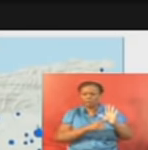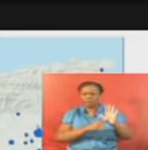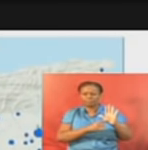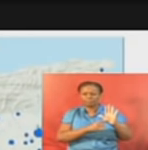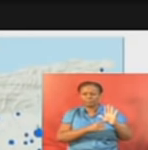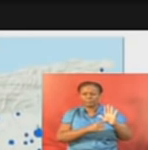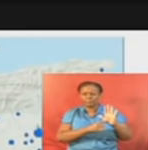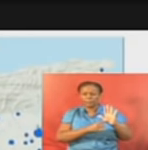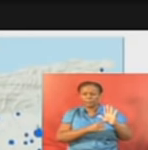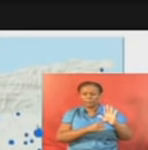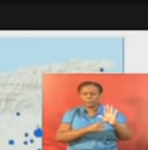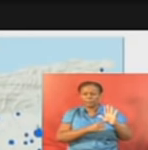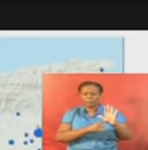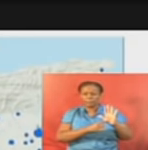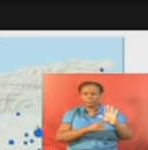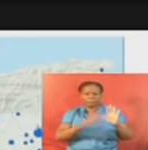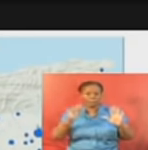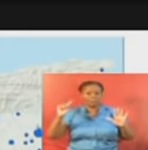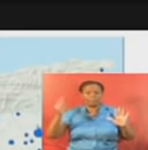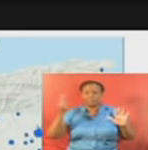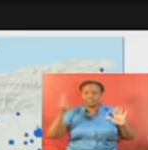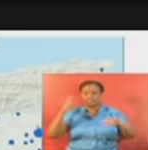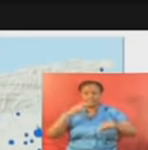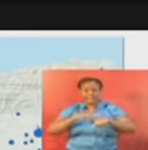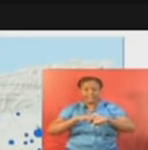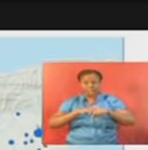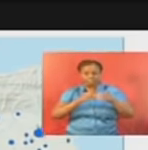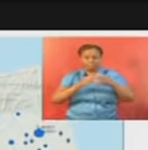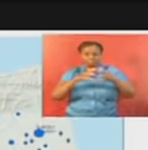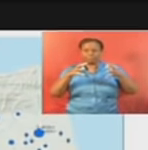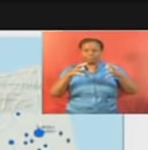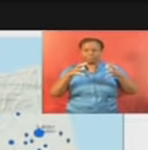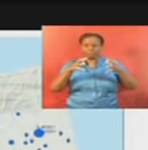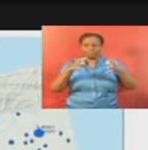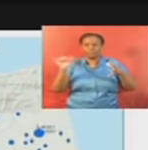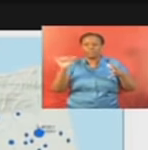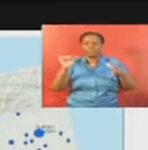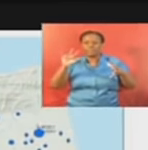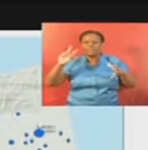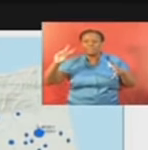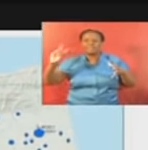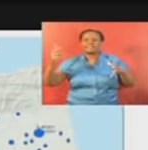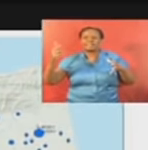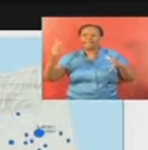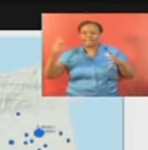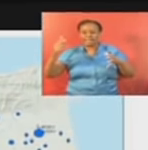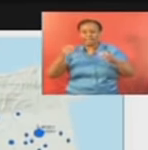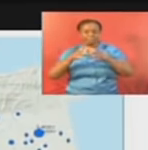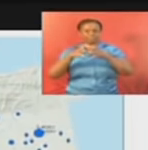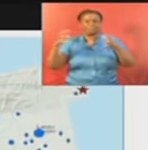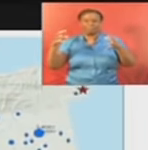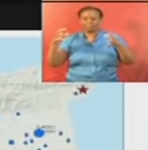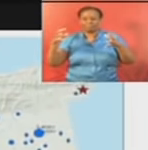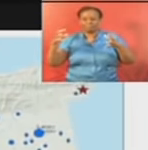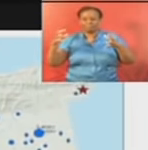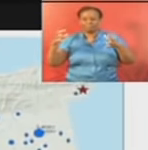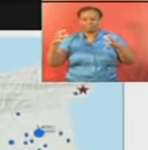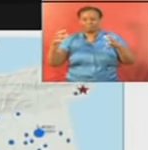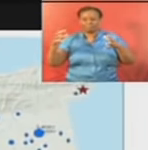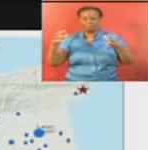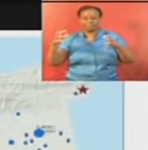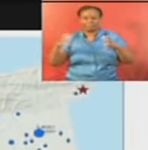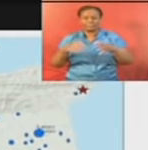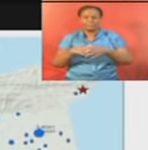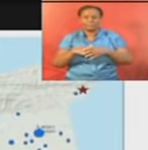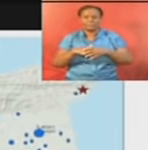first and the second waves, shown by red for the first wave and blue for the second, and